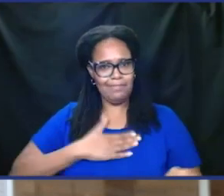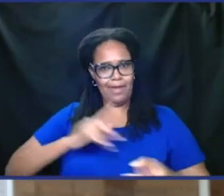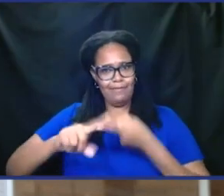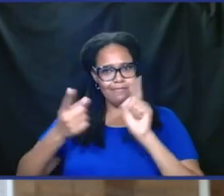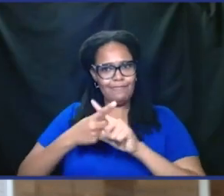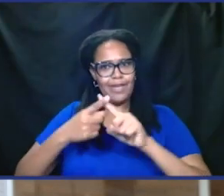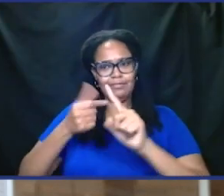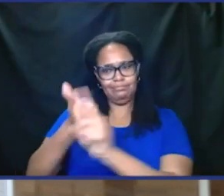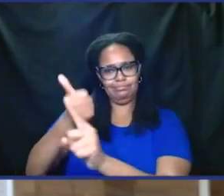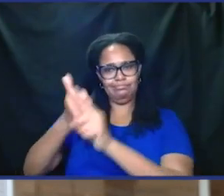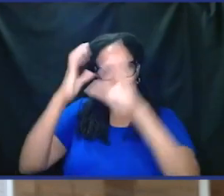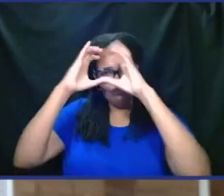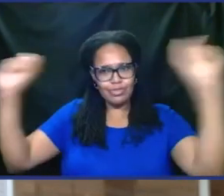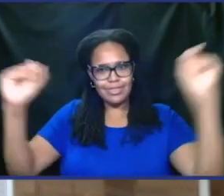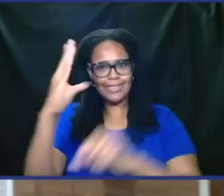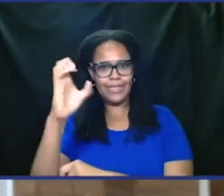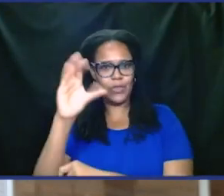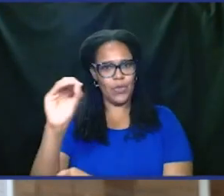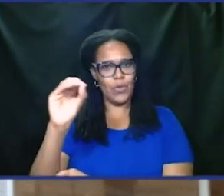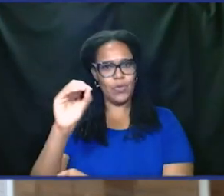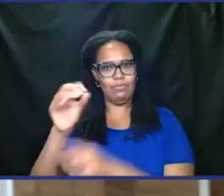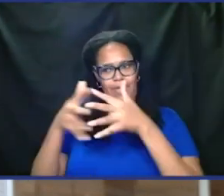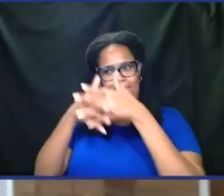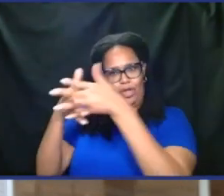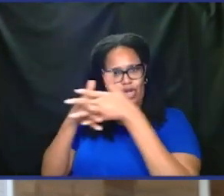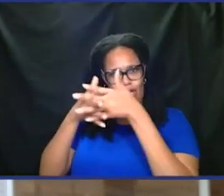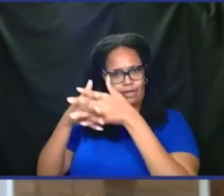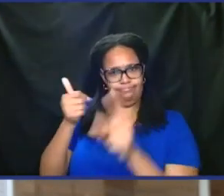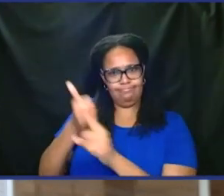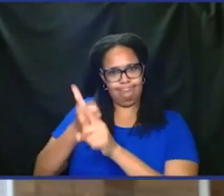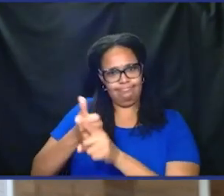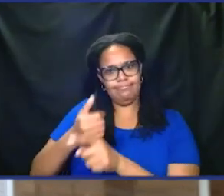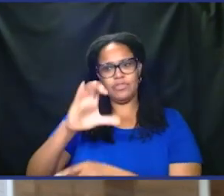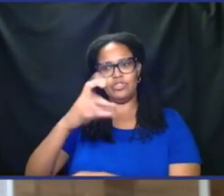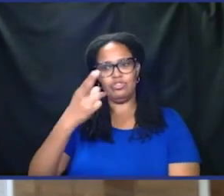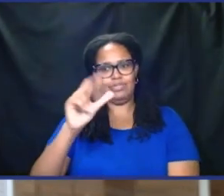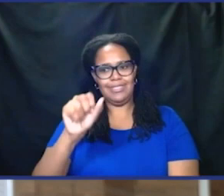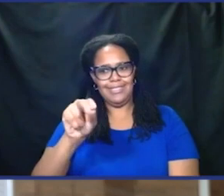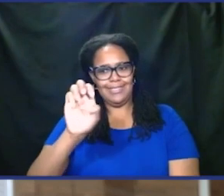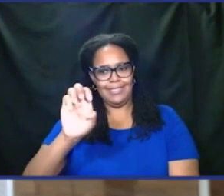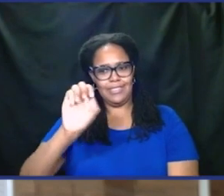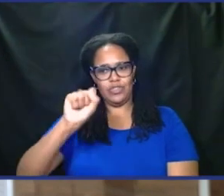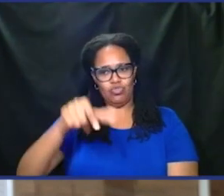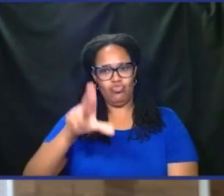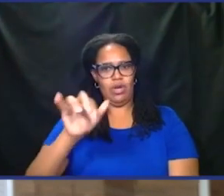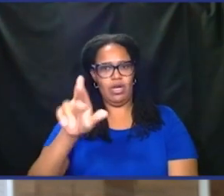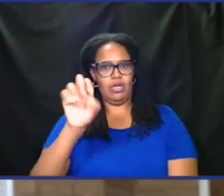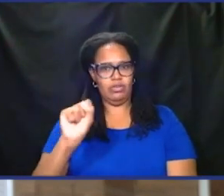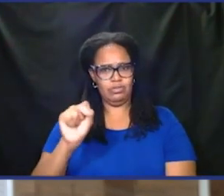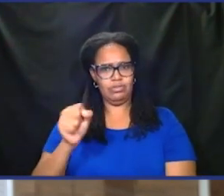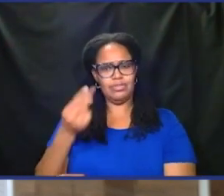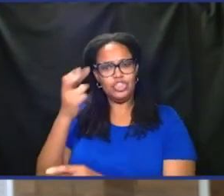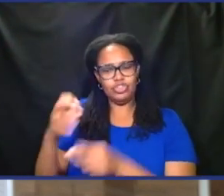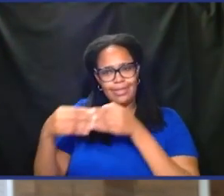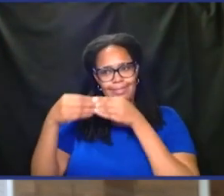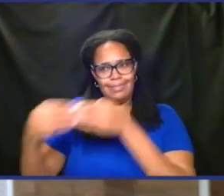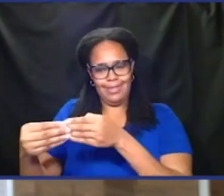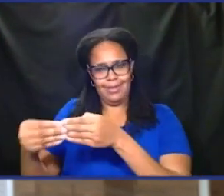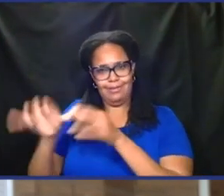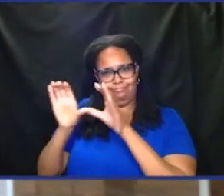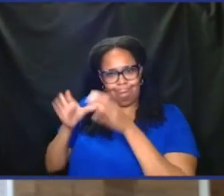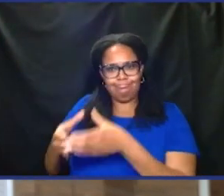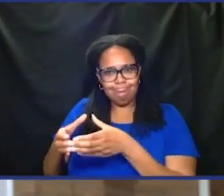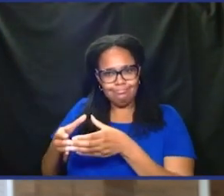Christine Squires. Christine is leading Americares as the world experiences unprecedented challenge and change.